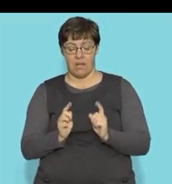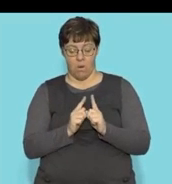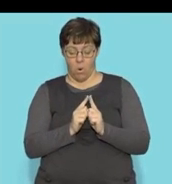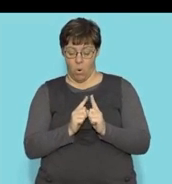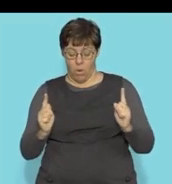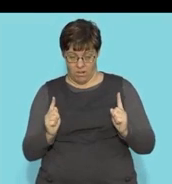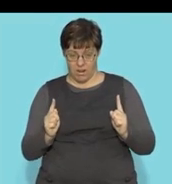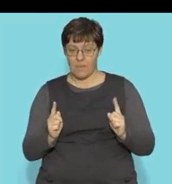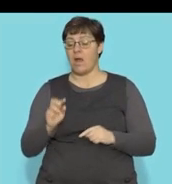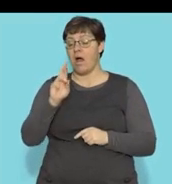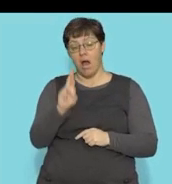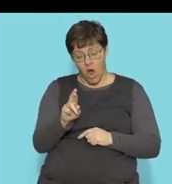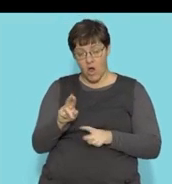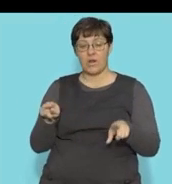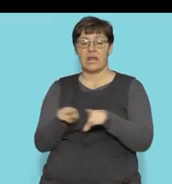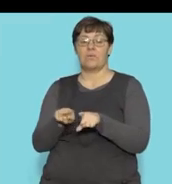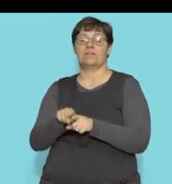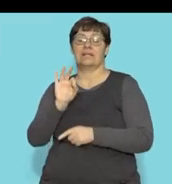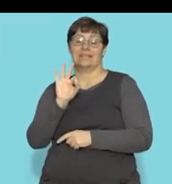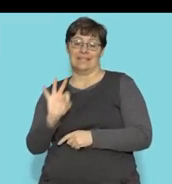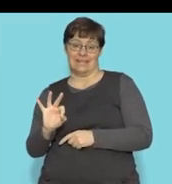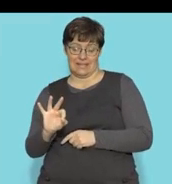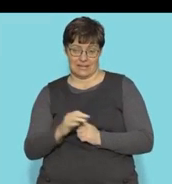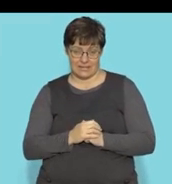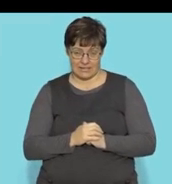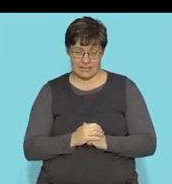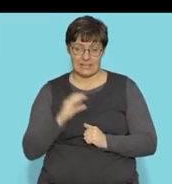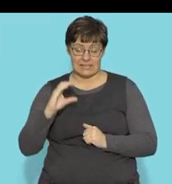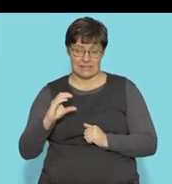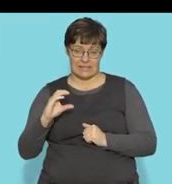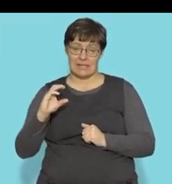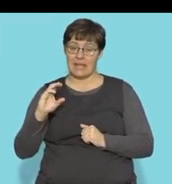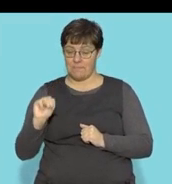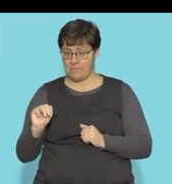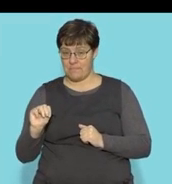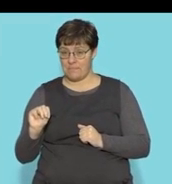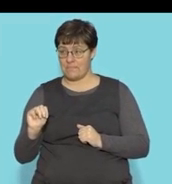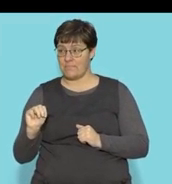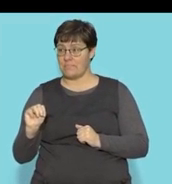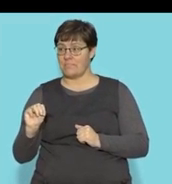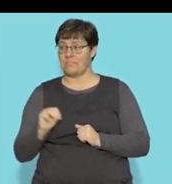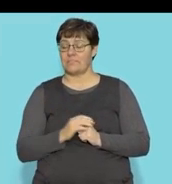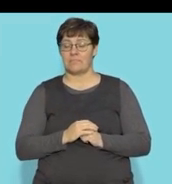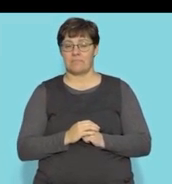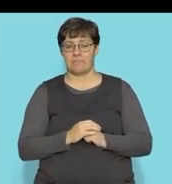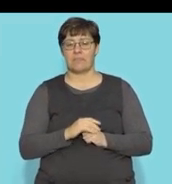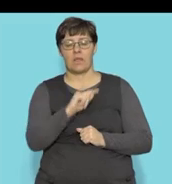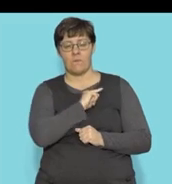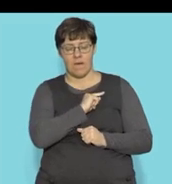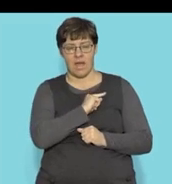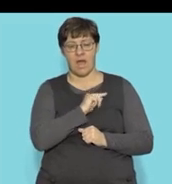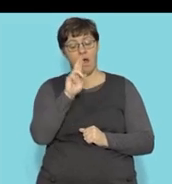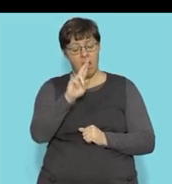my diameter, I know that my radius would have to be 3 centimeters because my radius